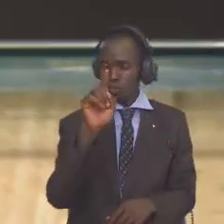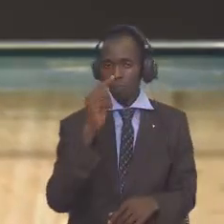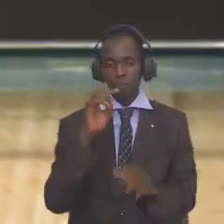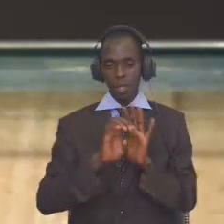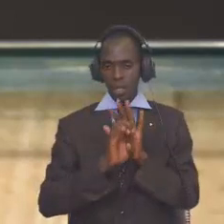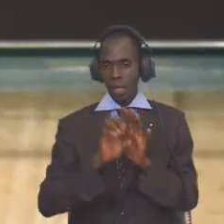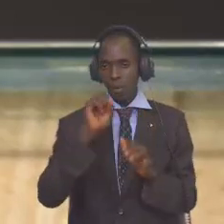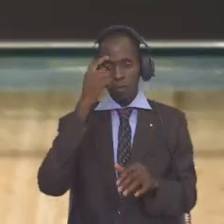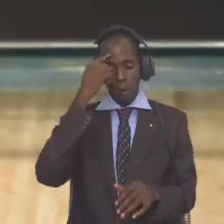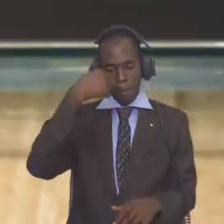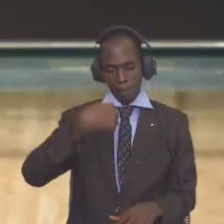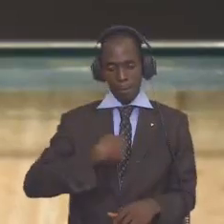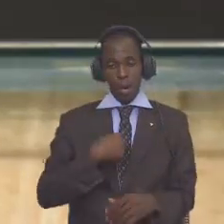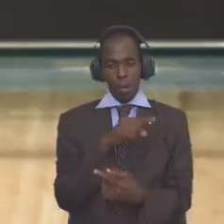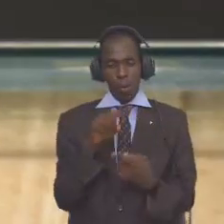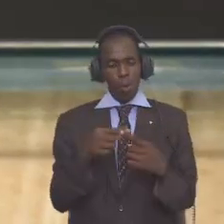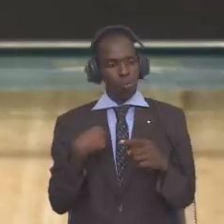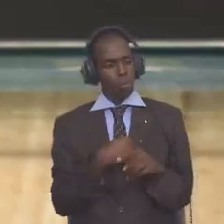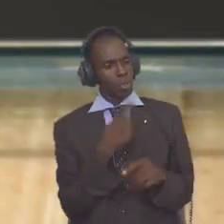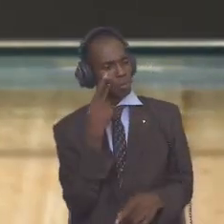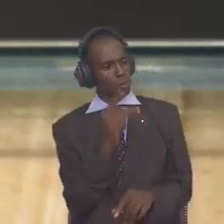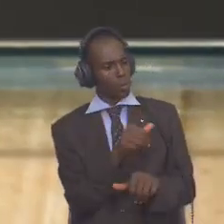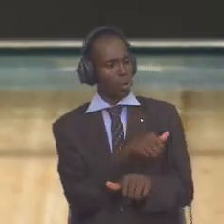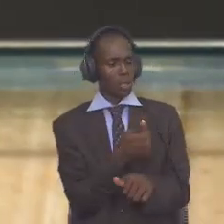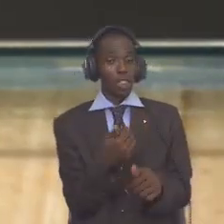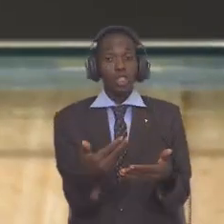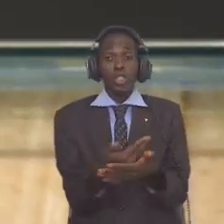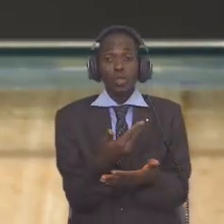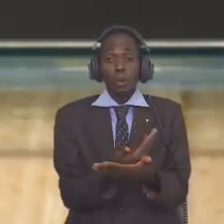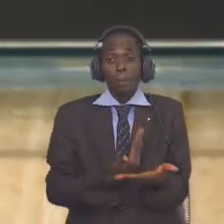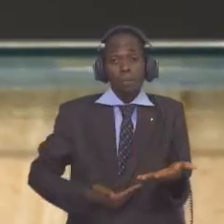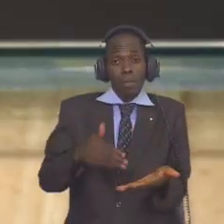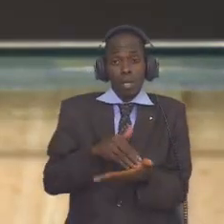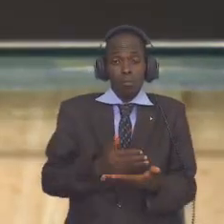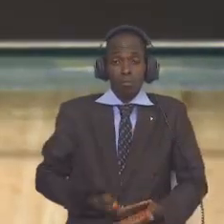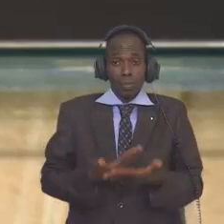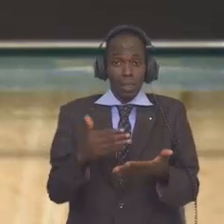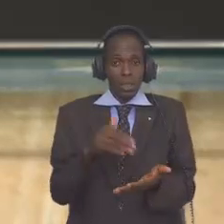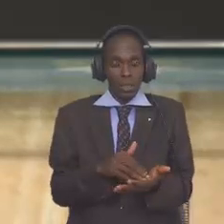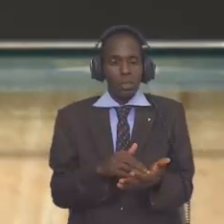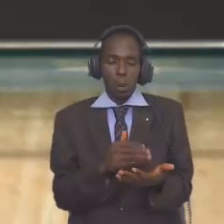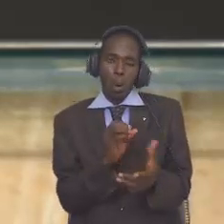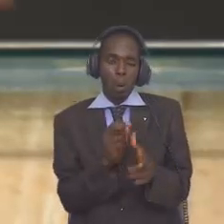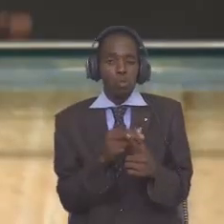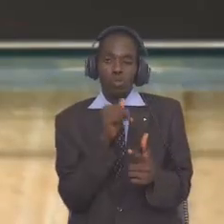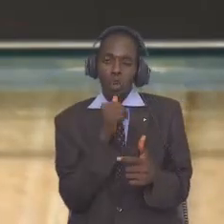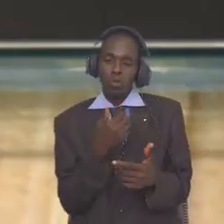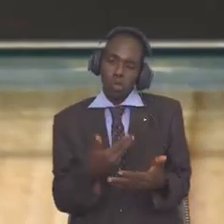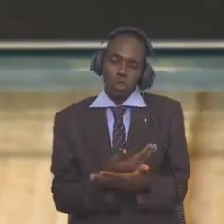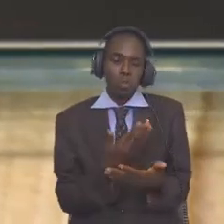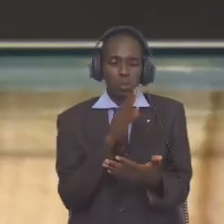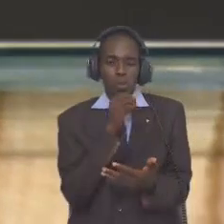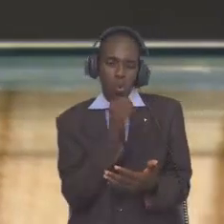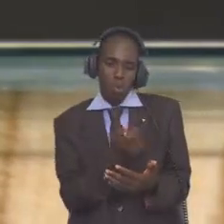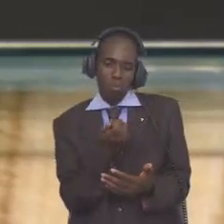example for me, that when we look at others, the new converts, or maybe not those who are too new, they have been in the Lord